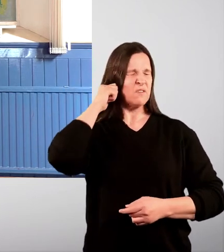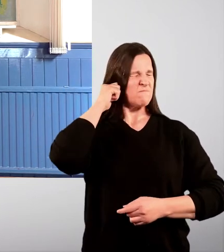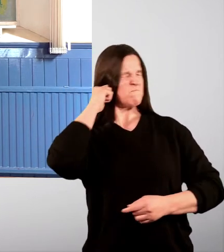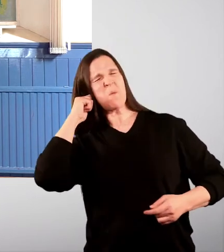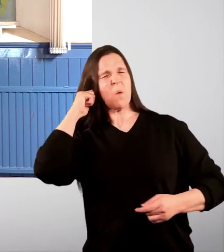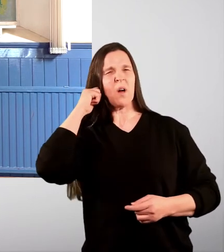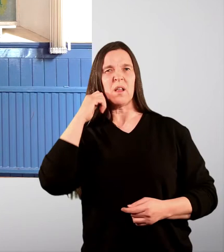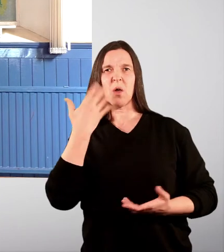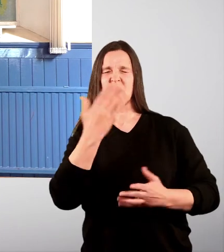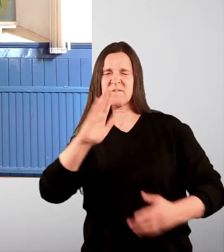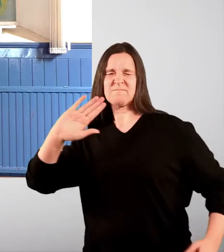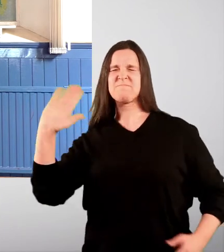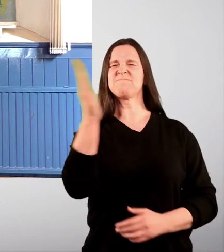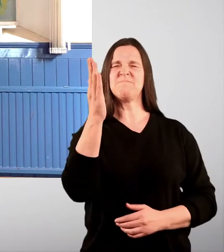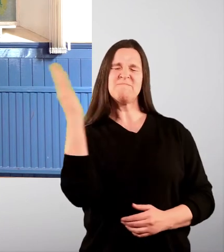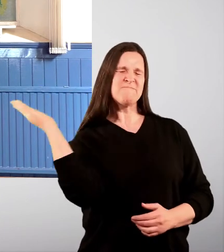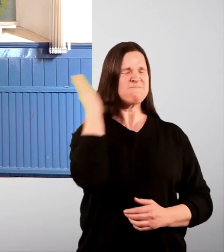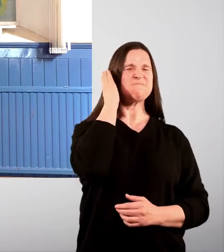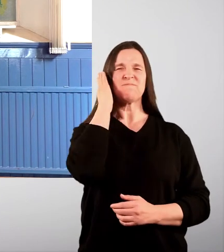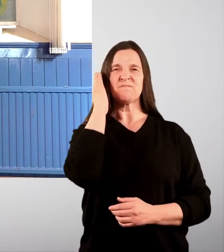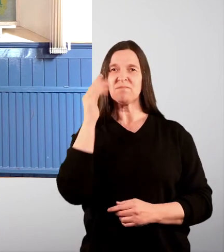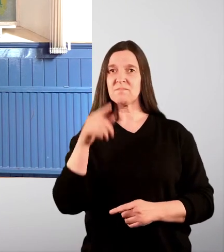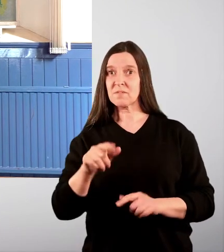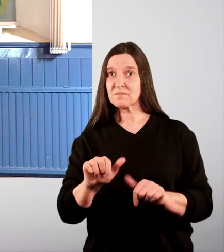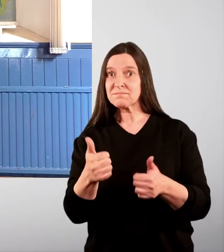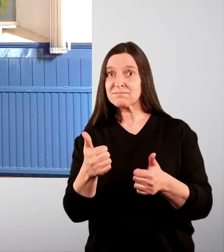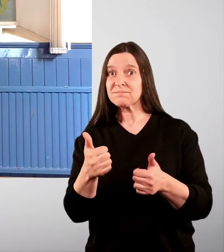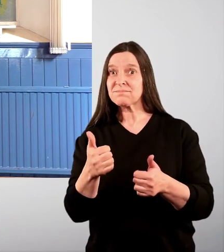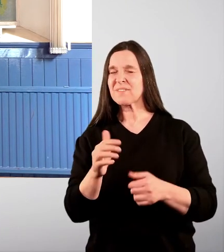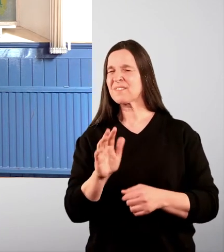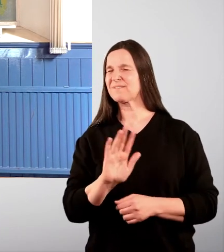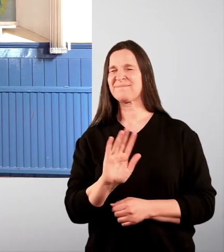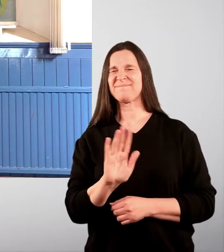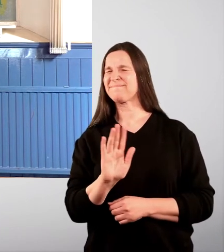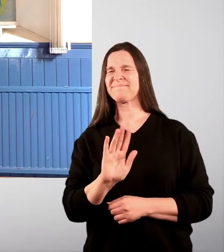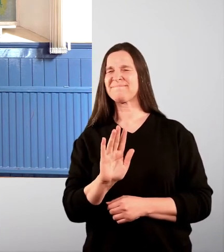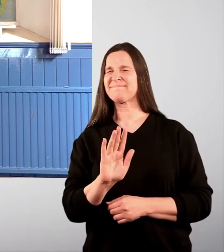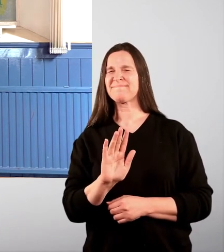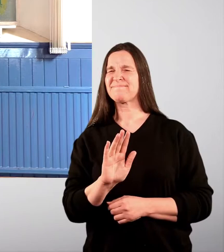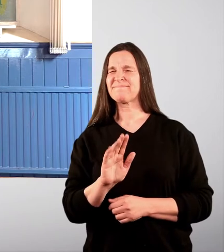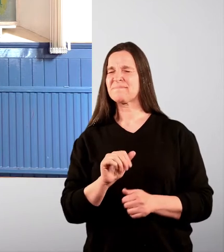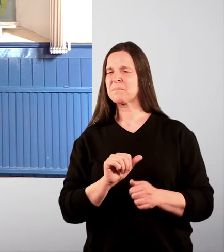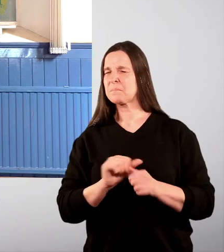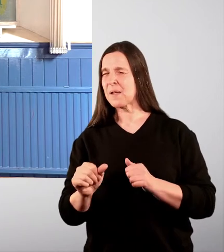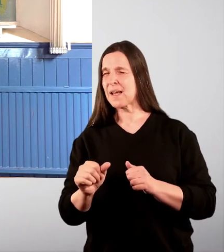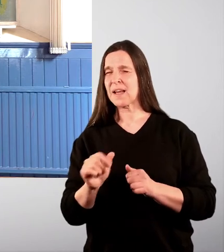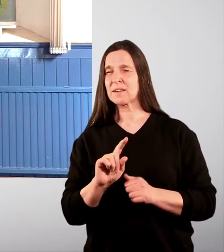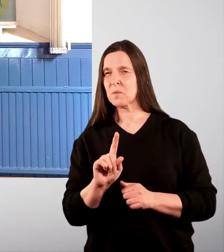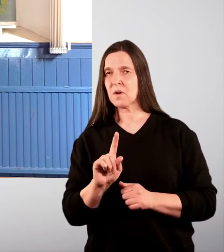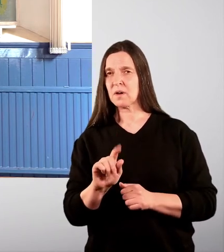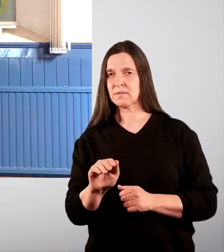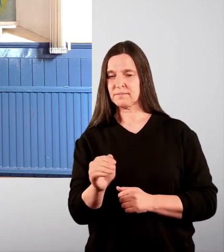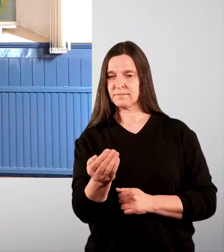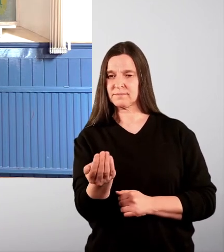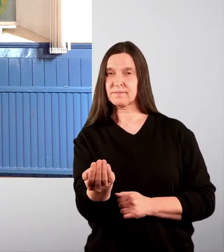like a Hollywood slap where it's a flat hand across the face or across the ear. Our slap is to cup the hand.